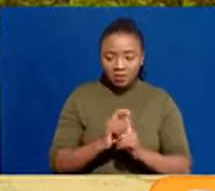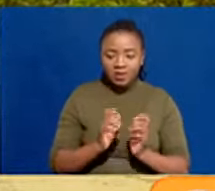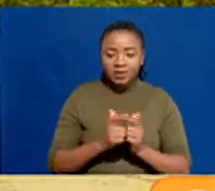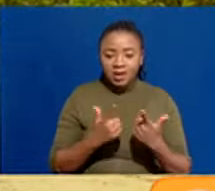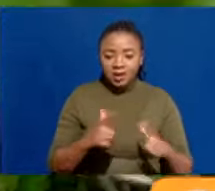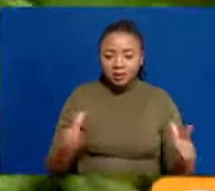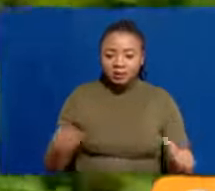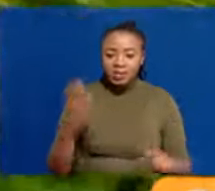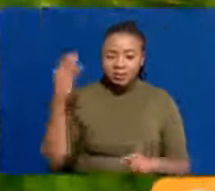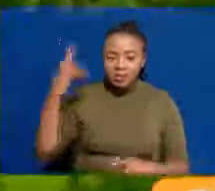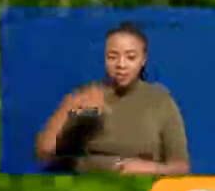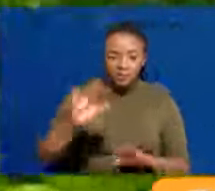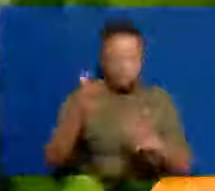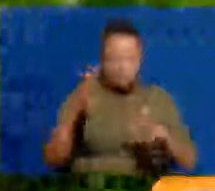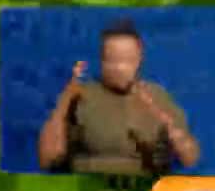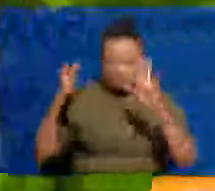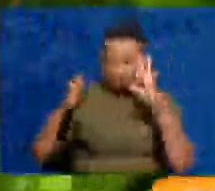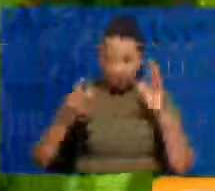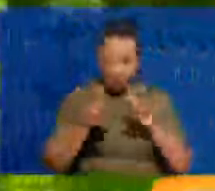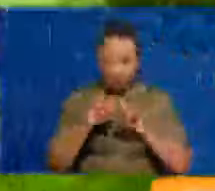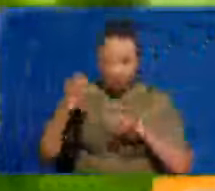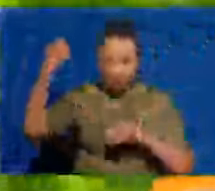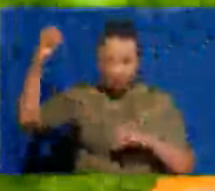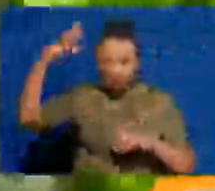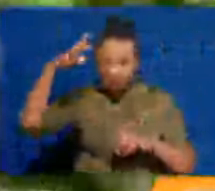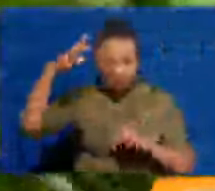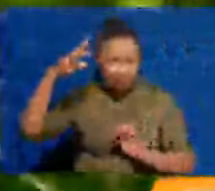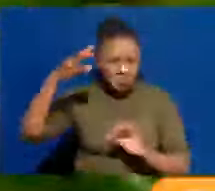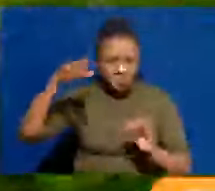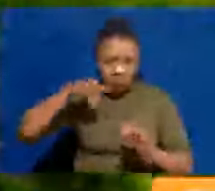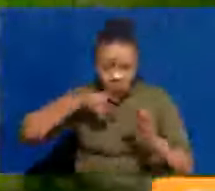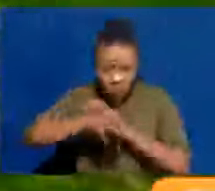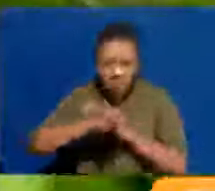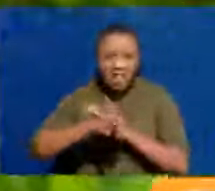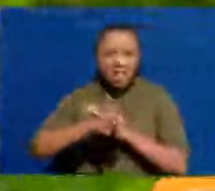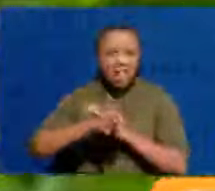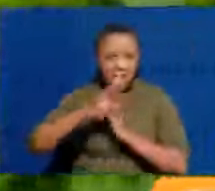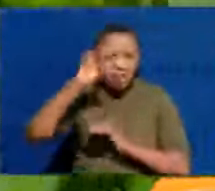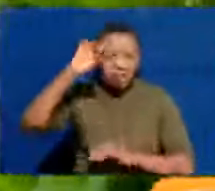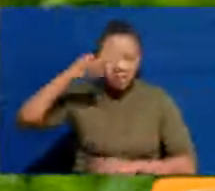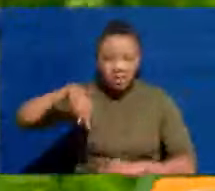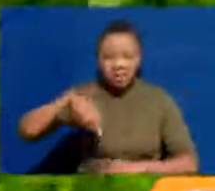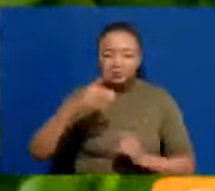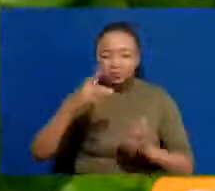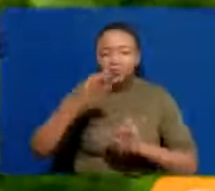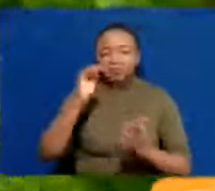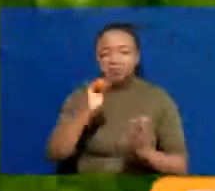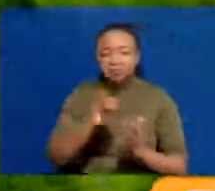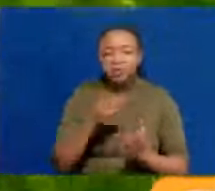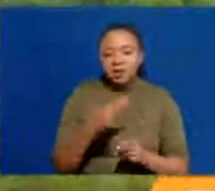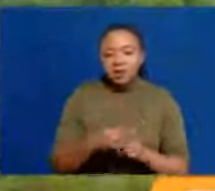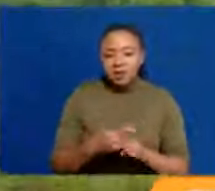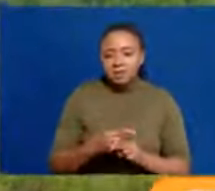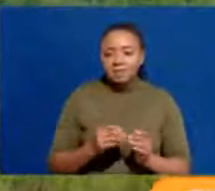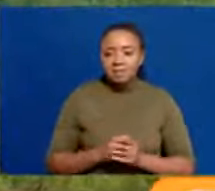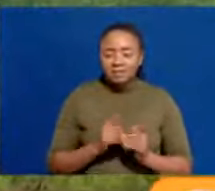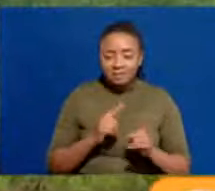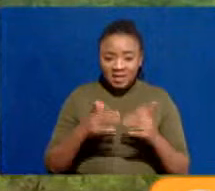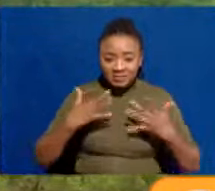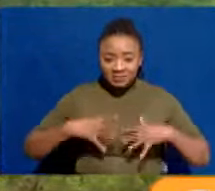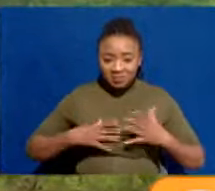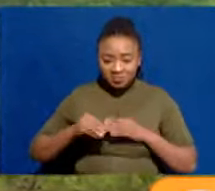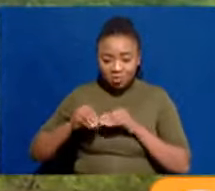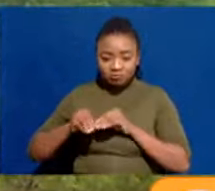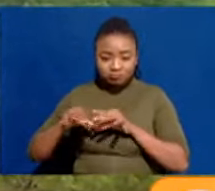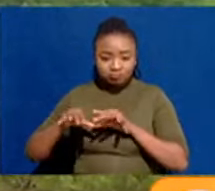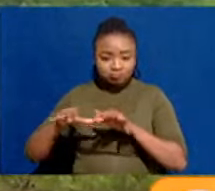that it was impossible for light to penetrate through, hence the name. However, population growth caused the